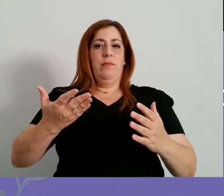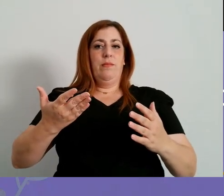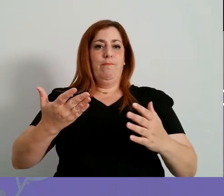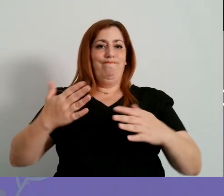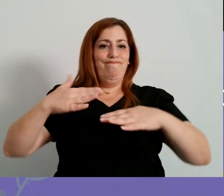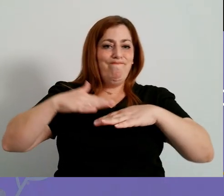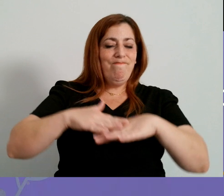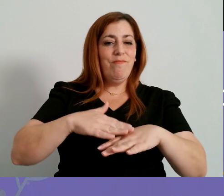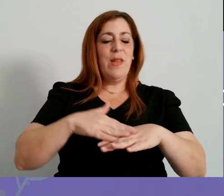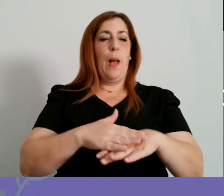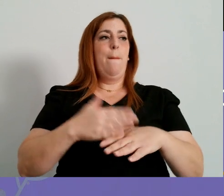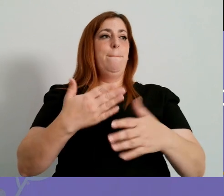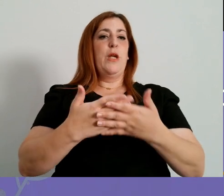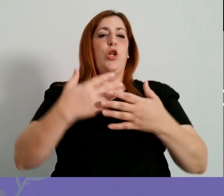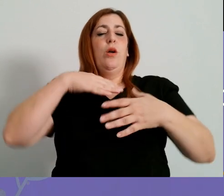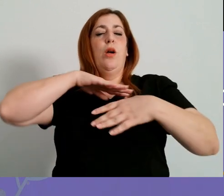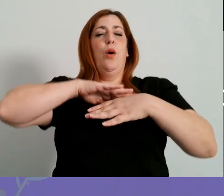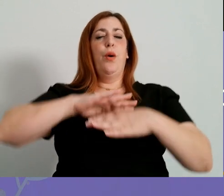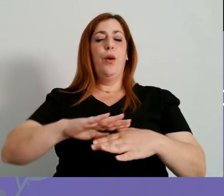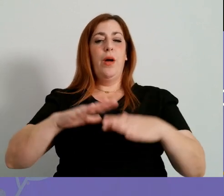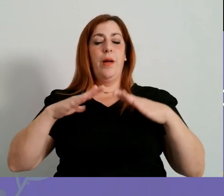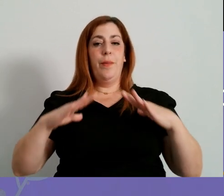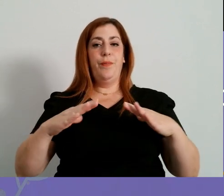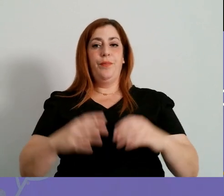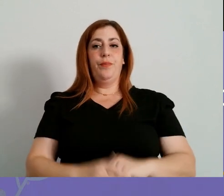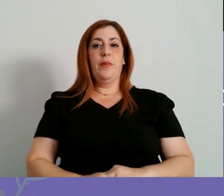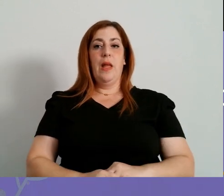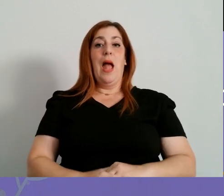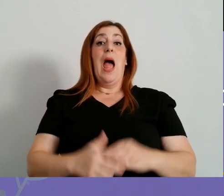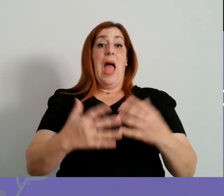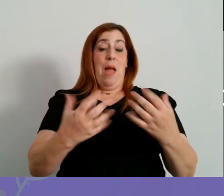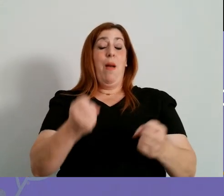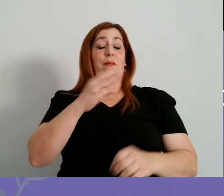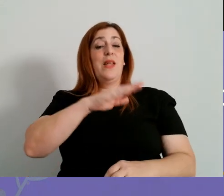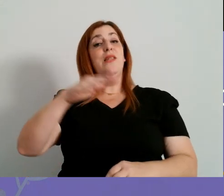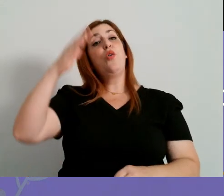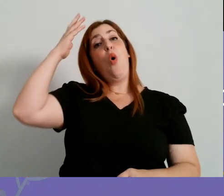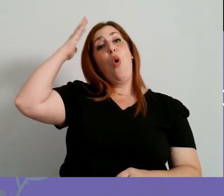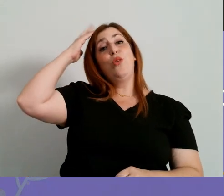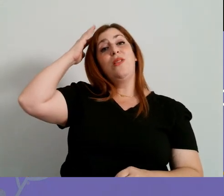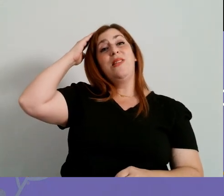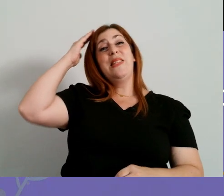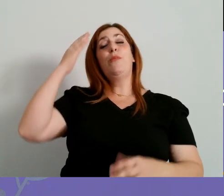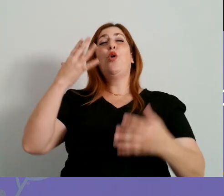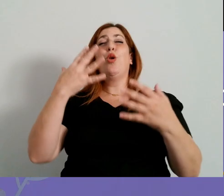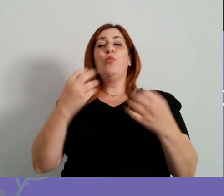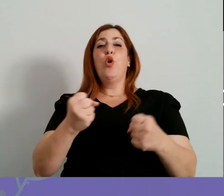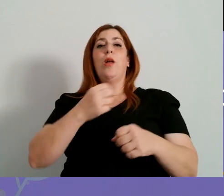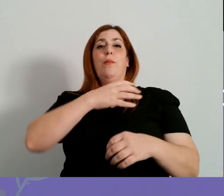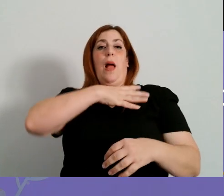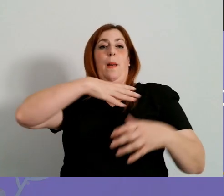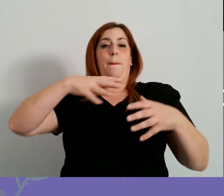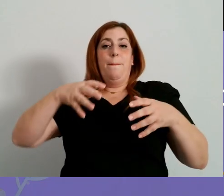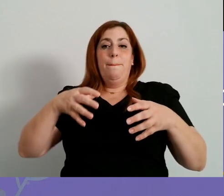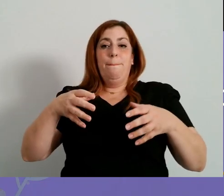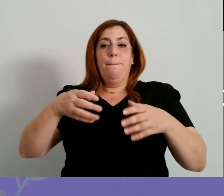regulated. For example, a lot of autistic people like deep pressure. That's why you'll see a lot of